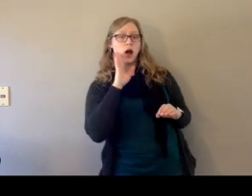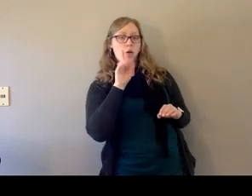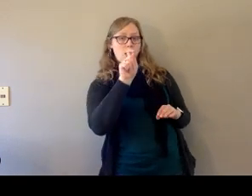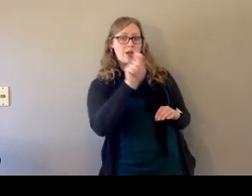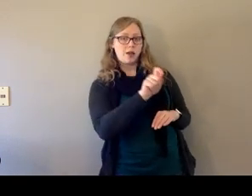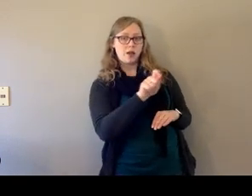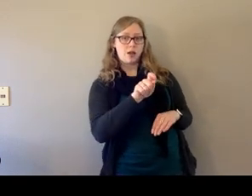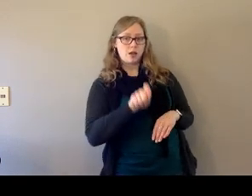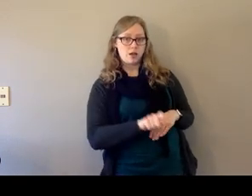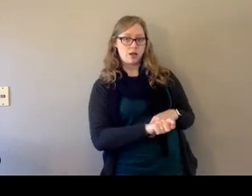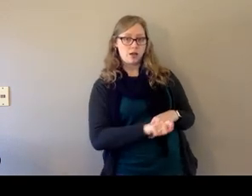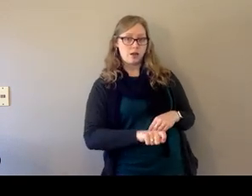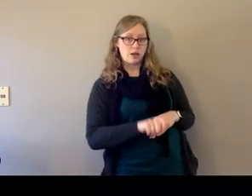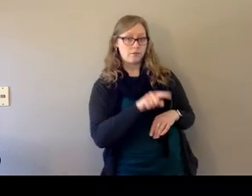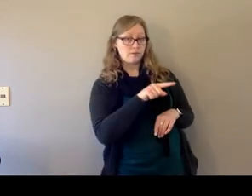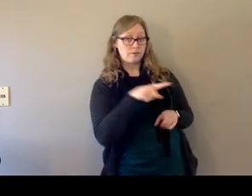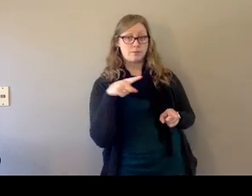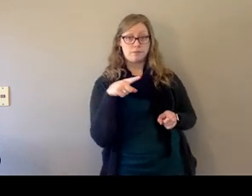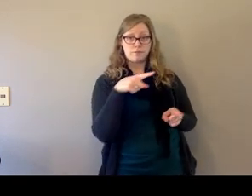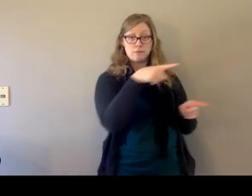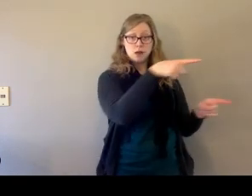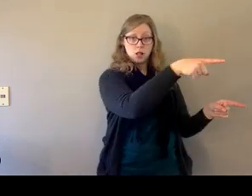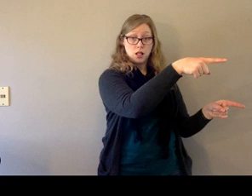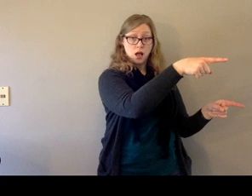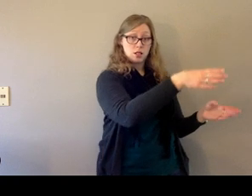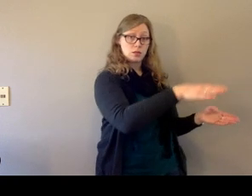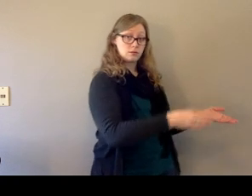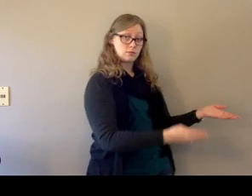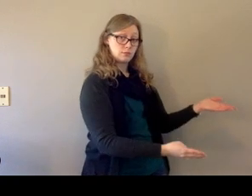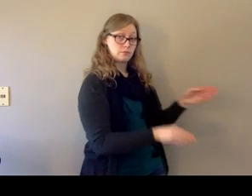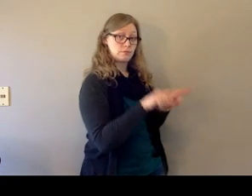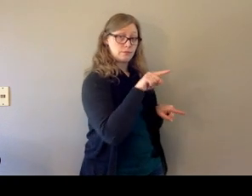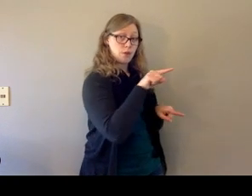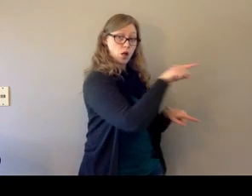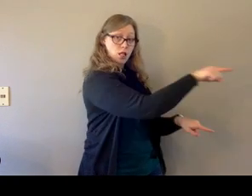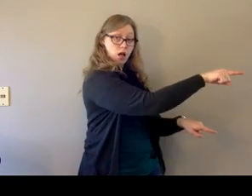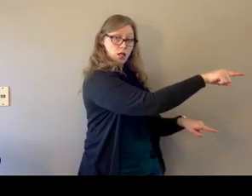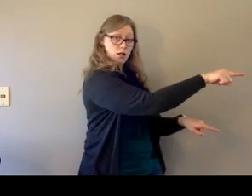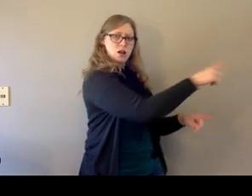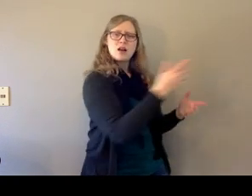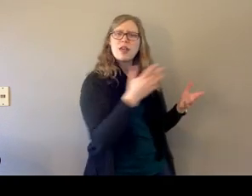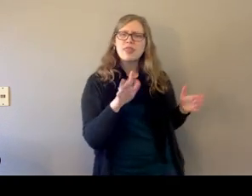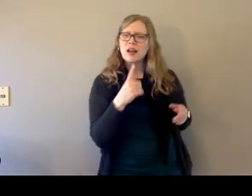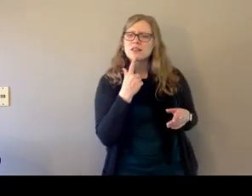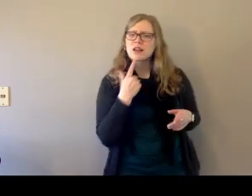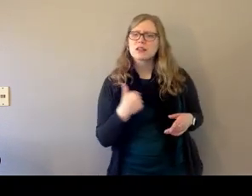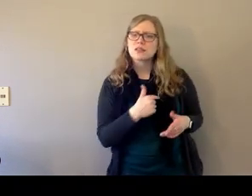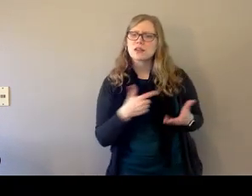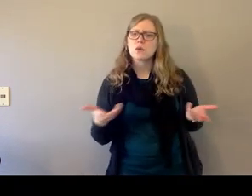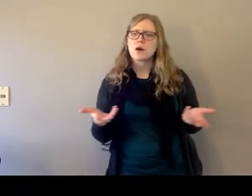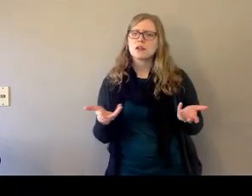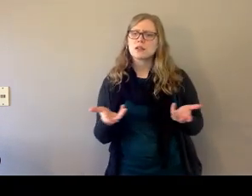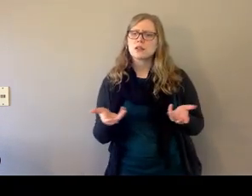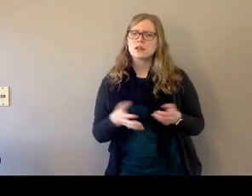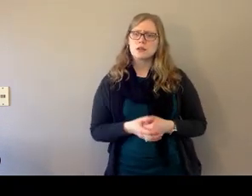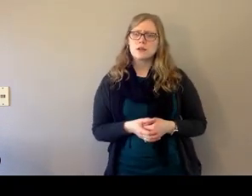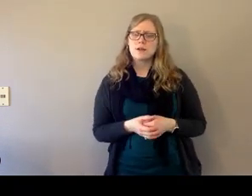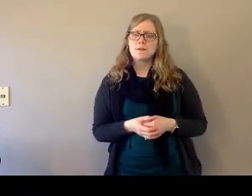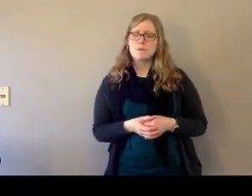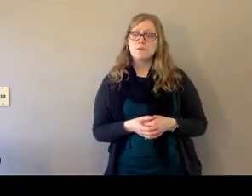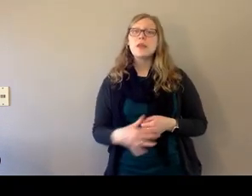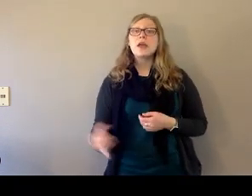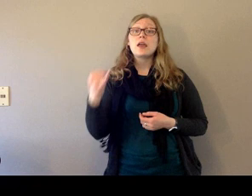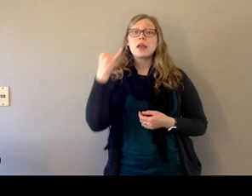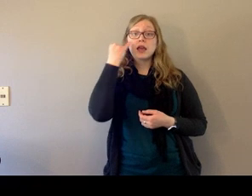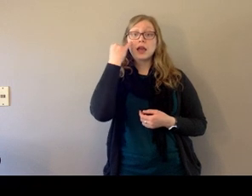this side is parallel to this side. What does that tell us? Well, if these